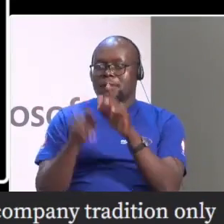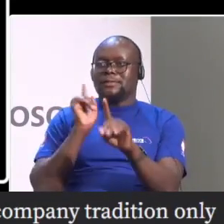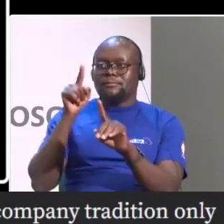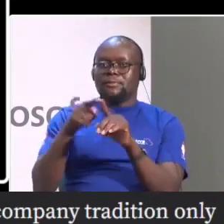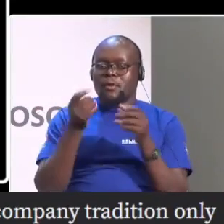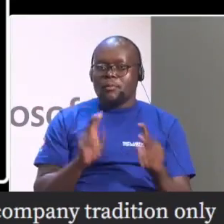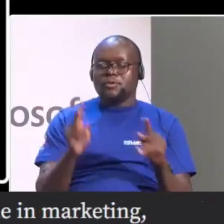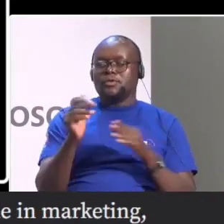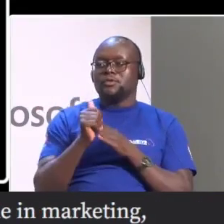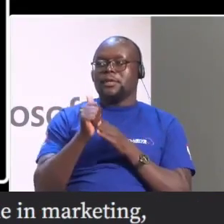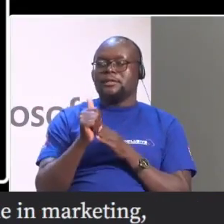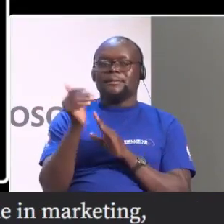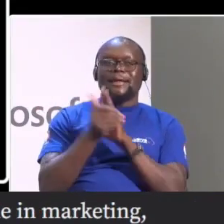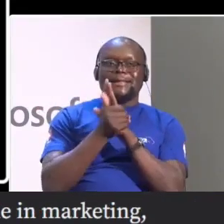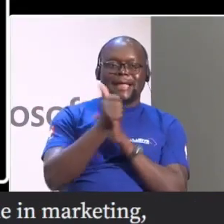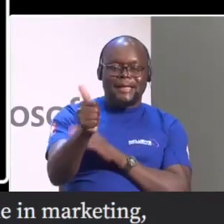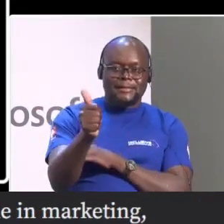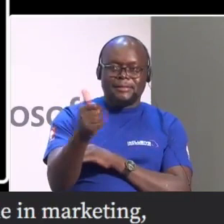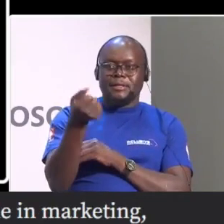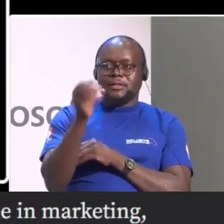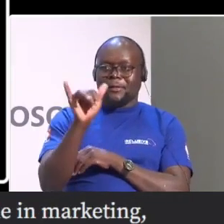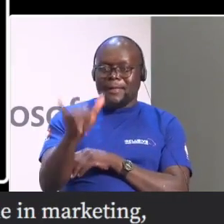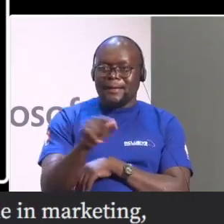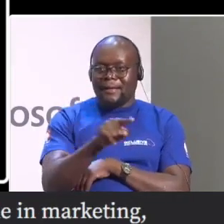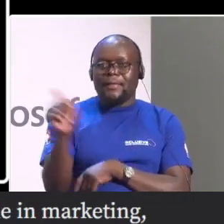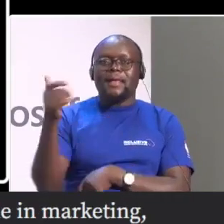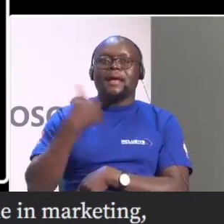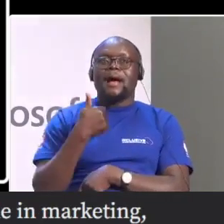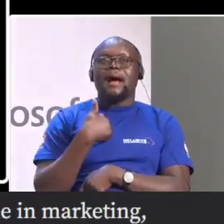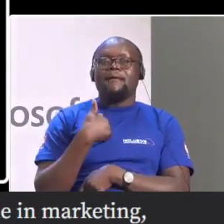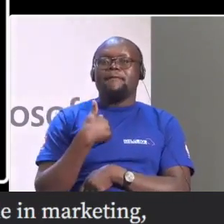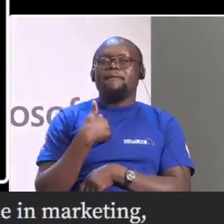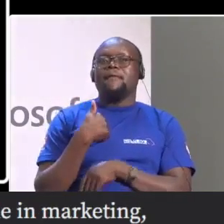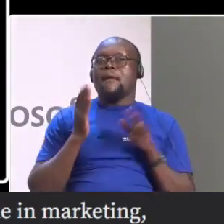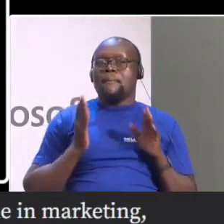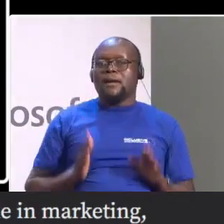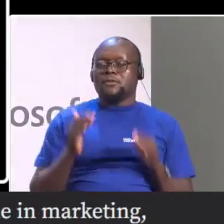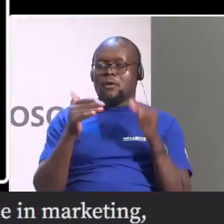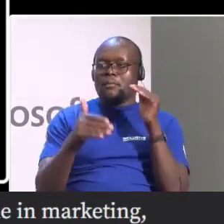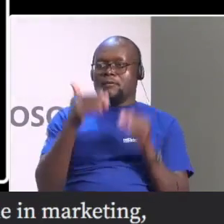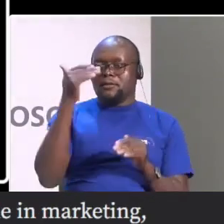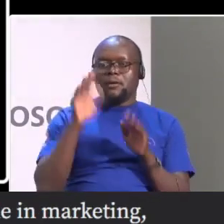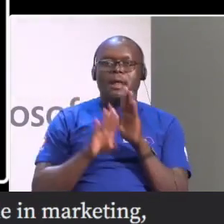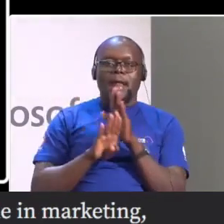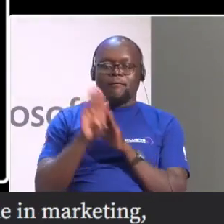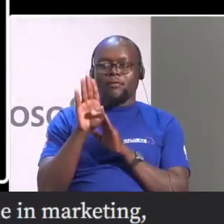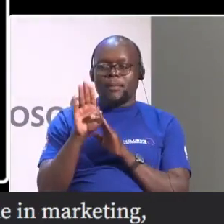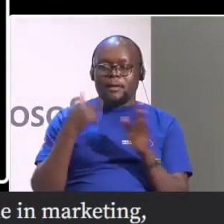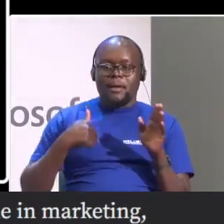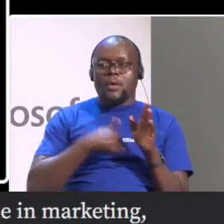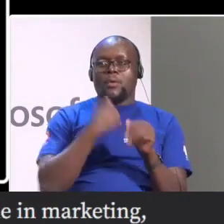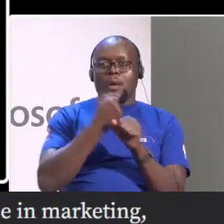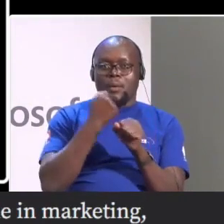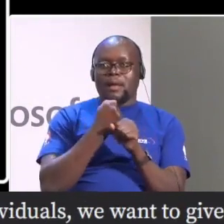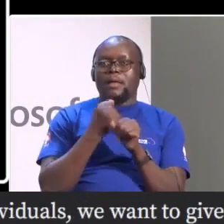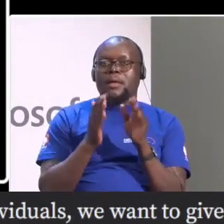to leadership skills so that they have personal and professional development. And we're working